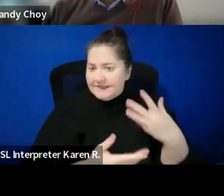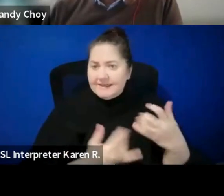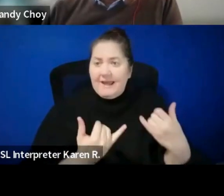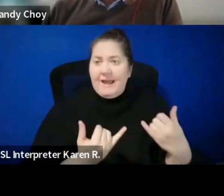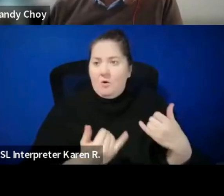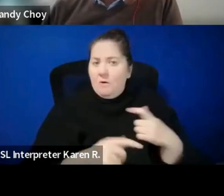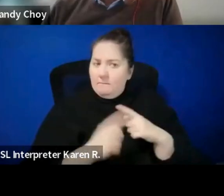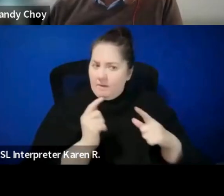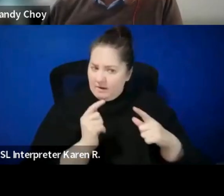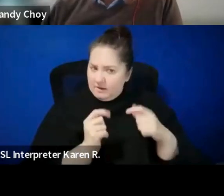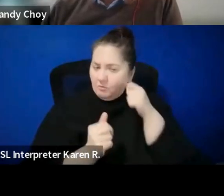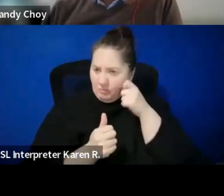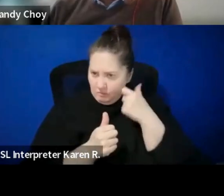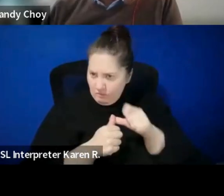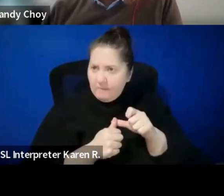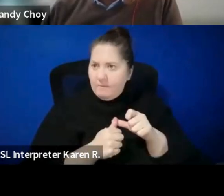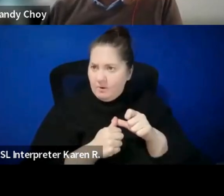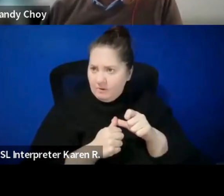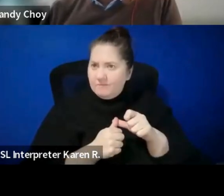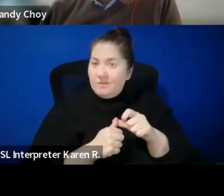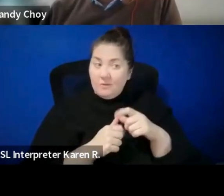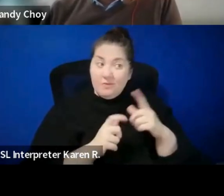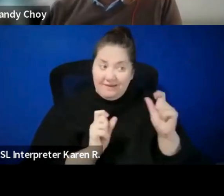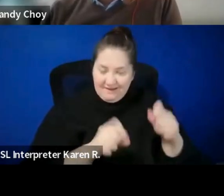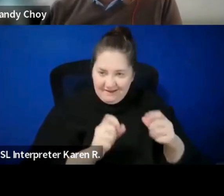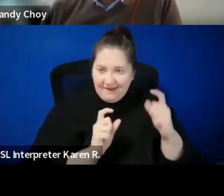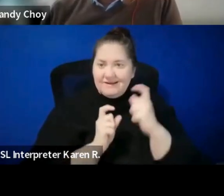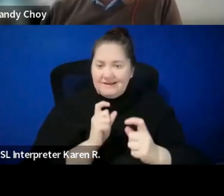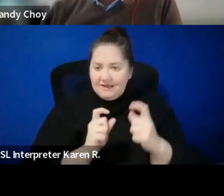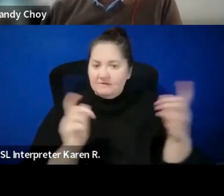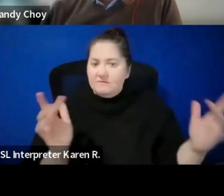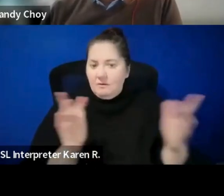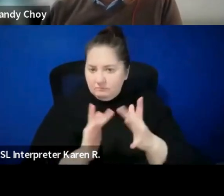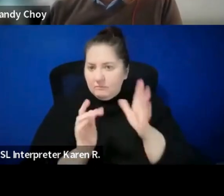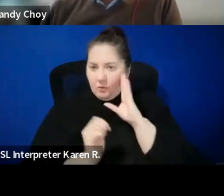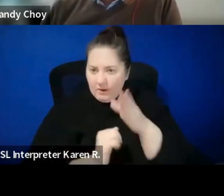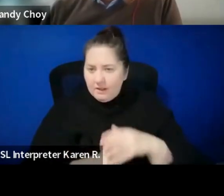the organization. So make sure you have a nice stewardship program in place.